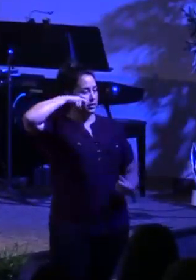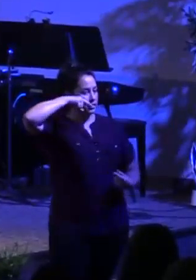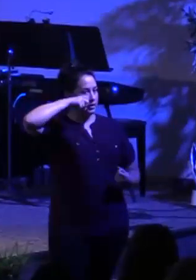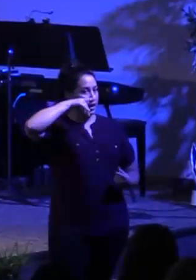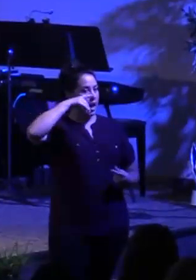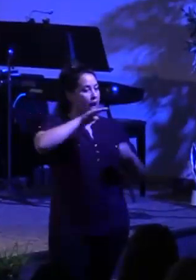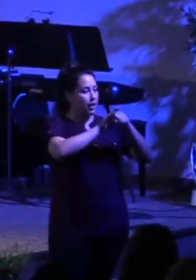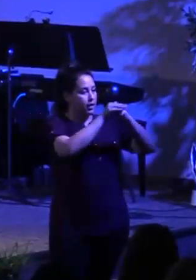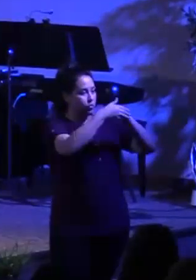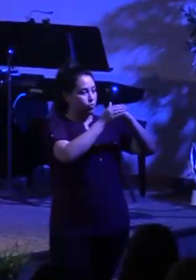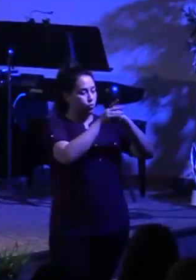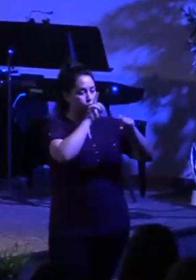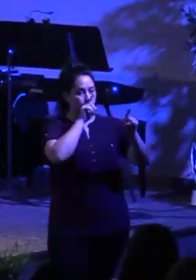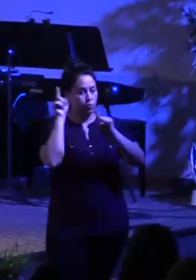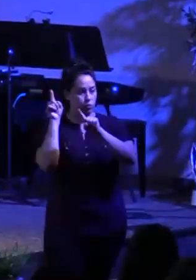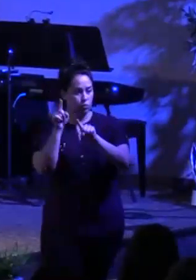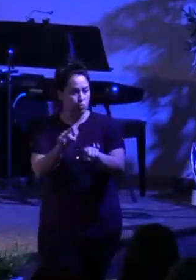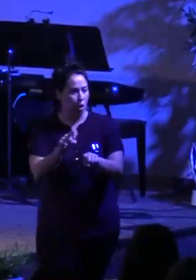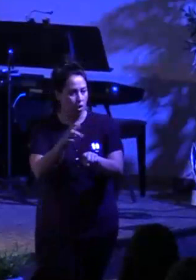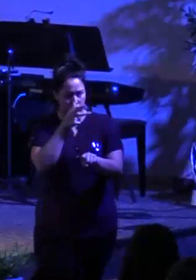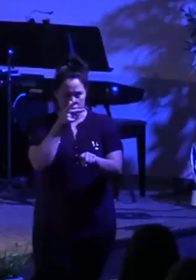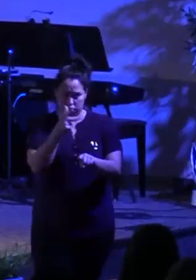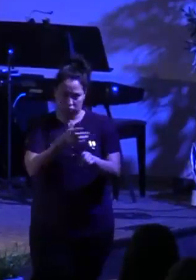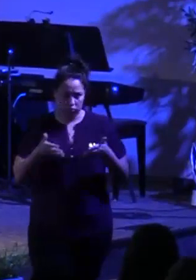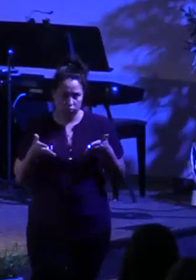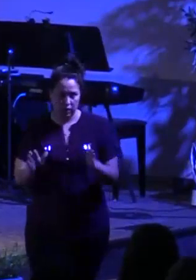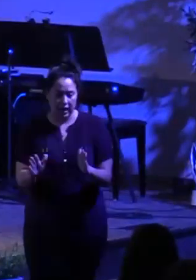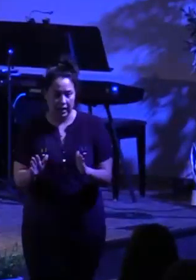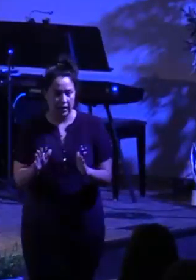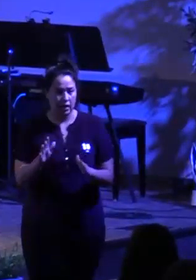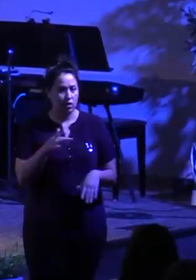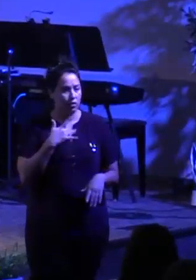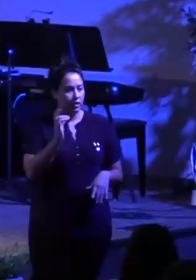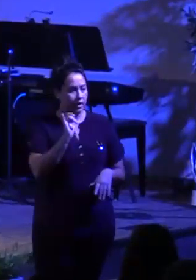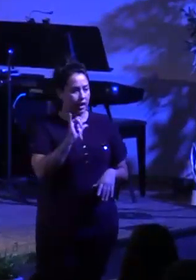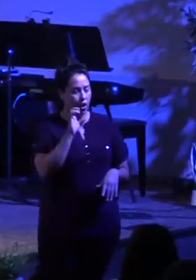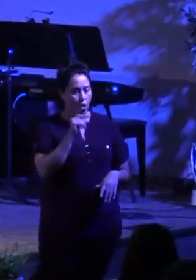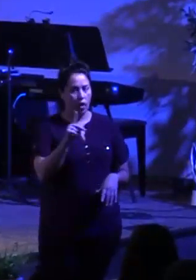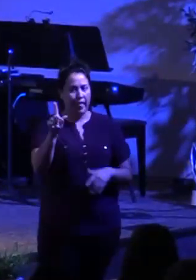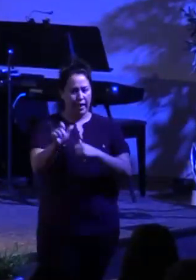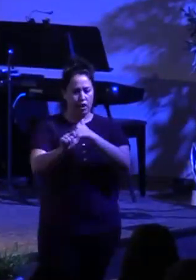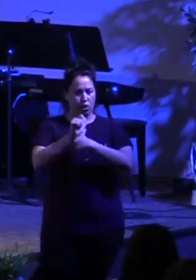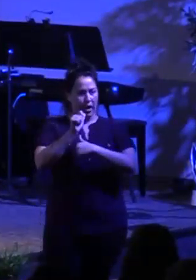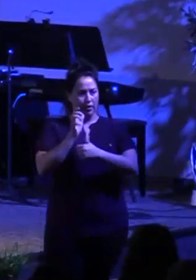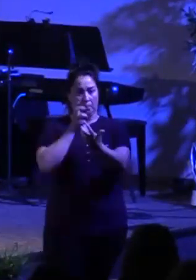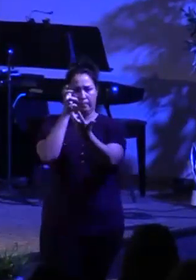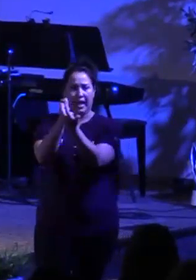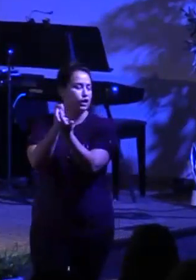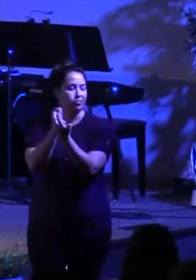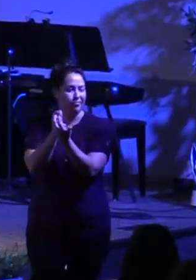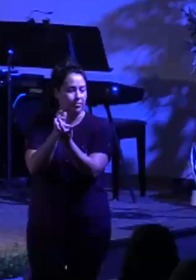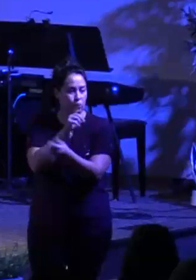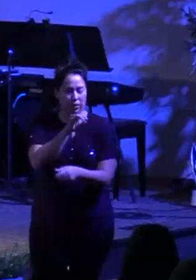brain responds in a maladaptive way. Maladaptive is that the threat is not adequate to what's actually going on, right? Your perceived